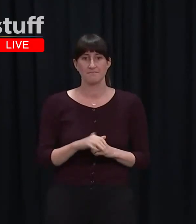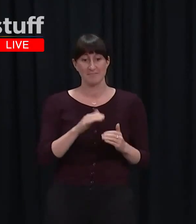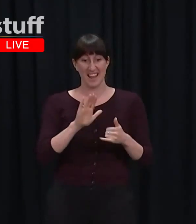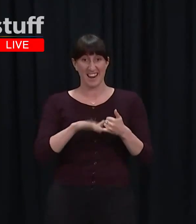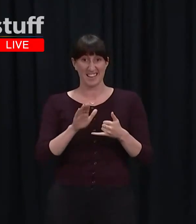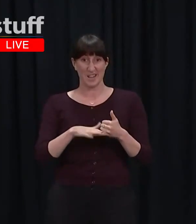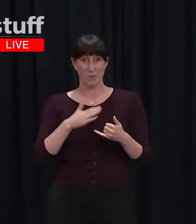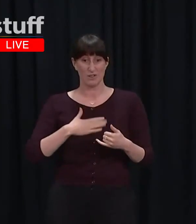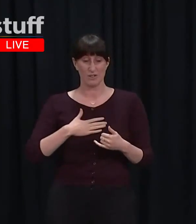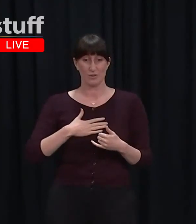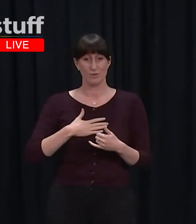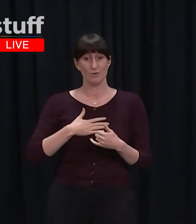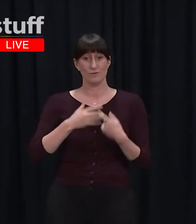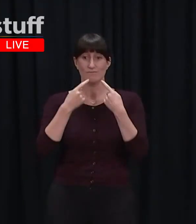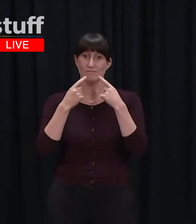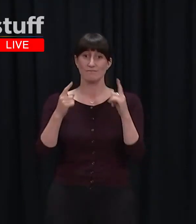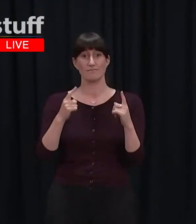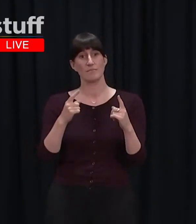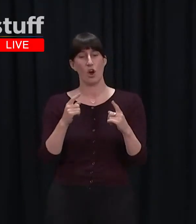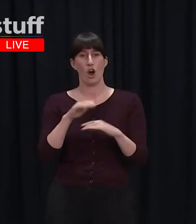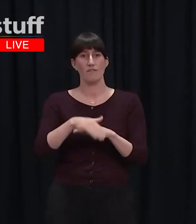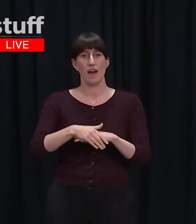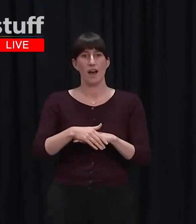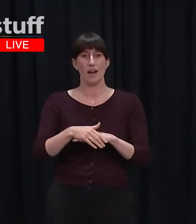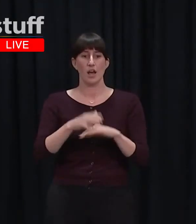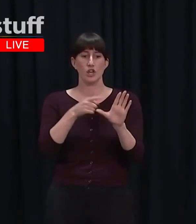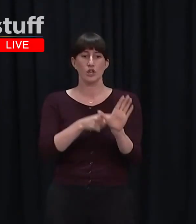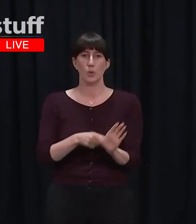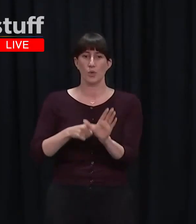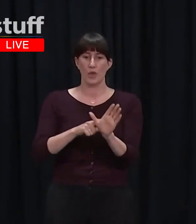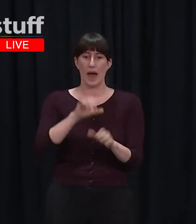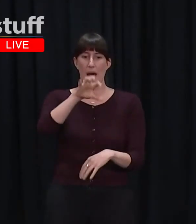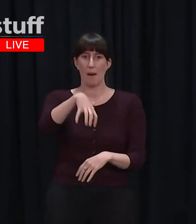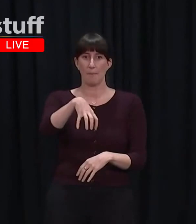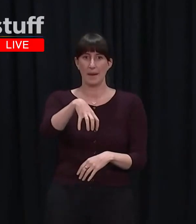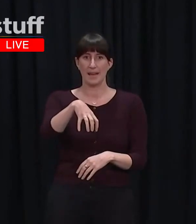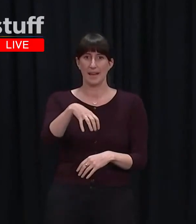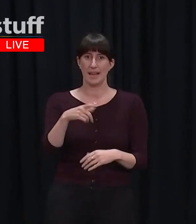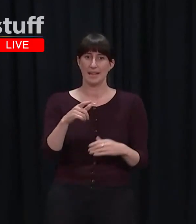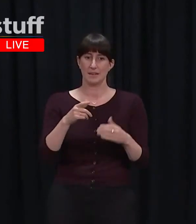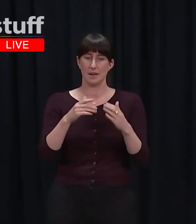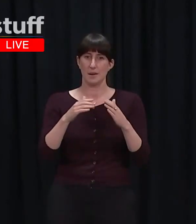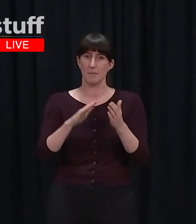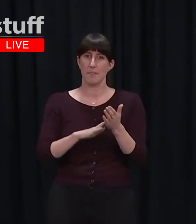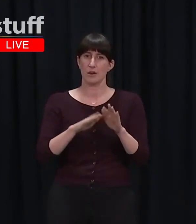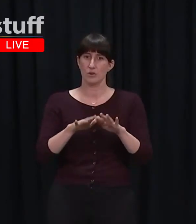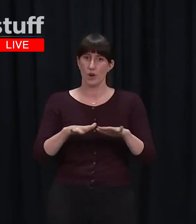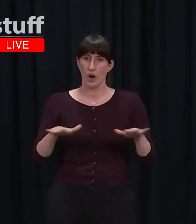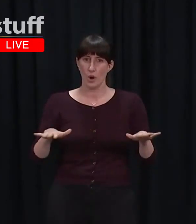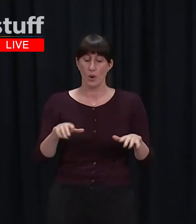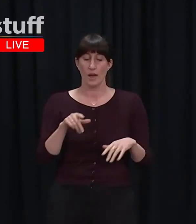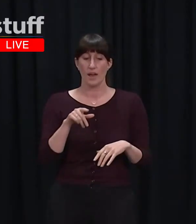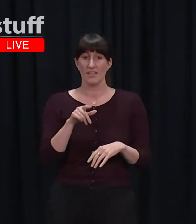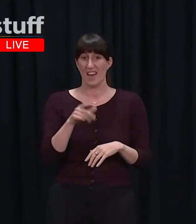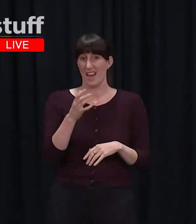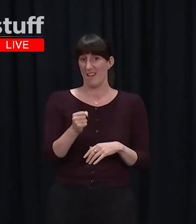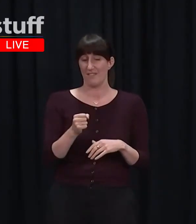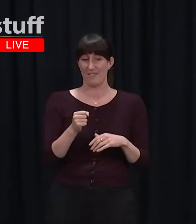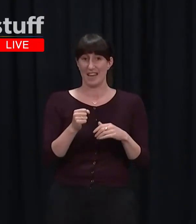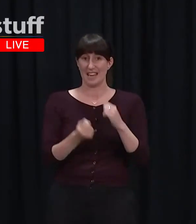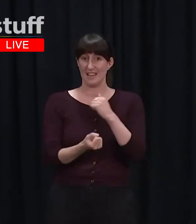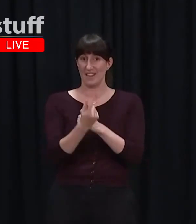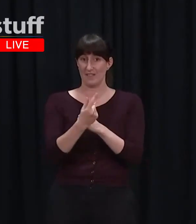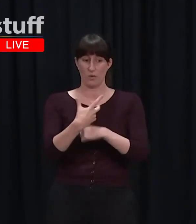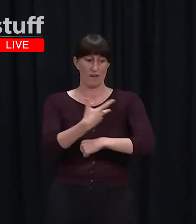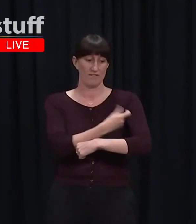Group running a COVID-19 jab and grab vaccination drive today. It's a youth vaccination event, but you can